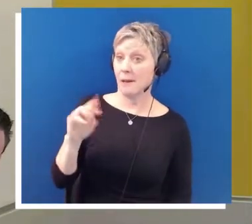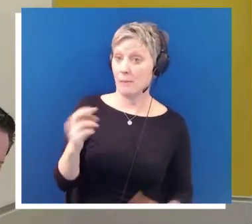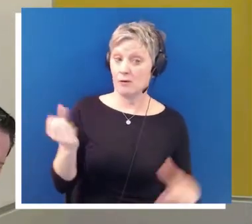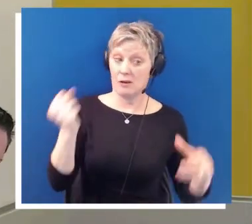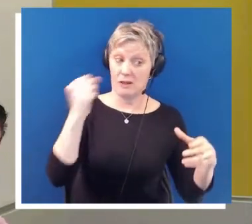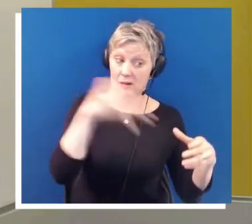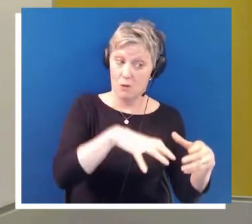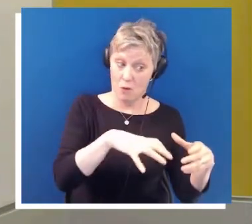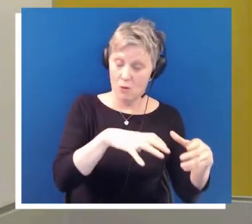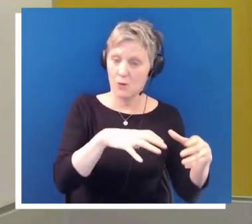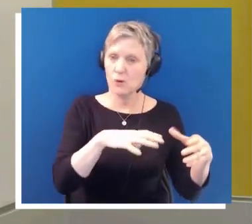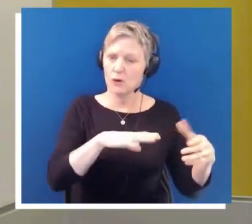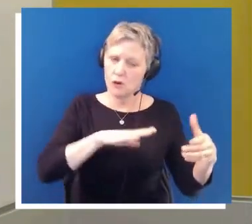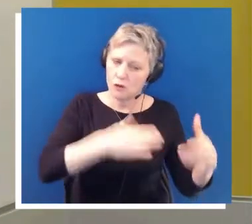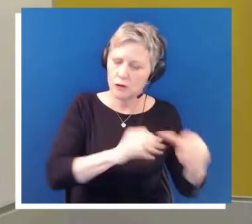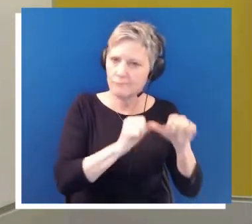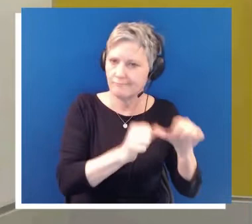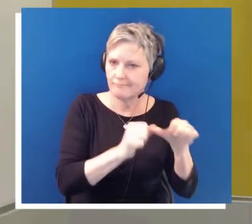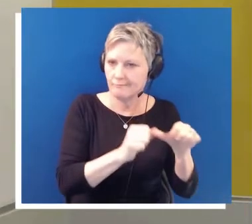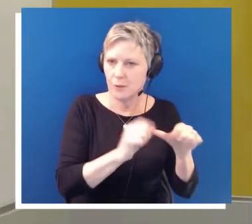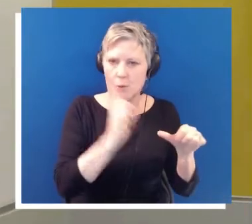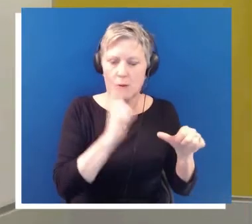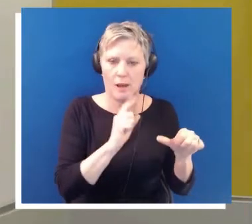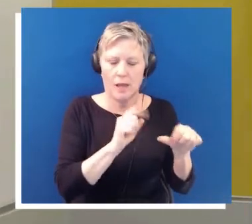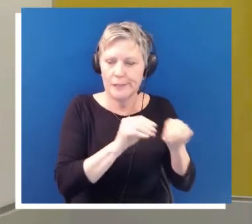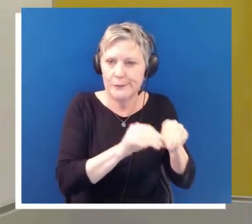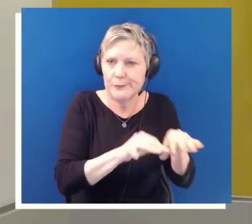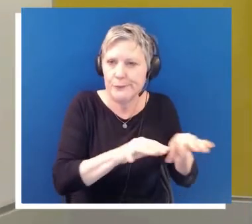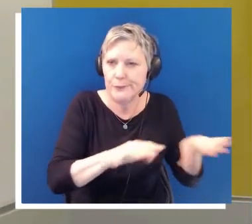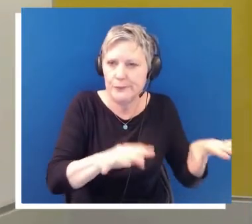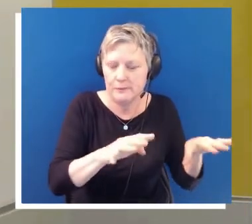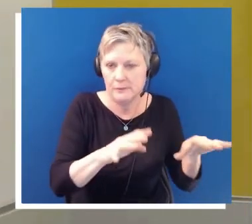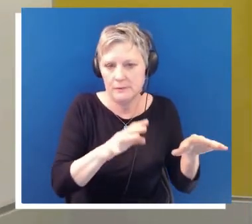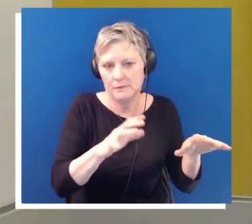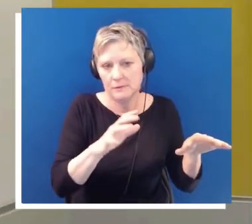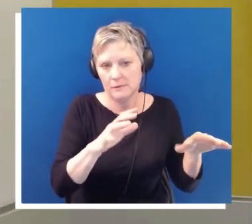some of the heat in there. Just going to stir this around a little bit.